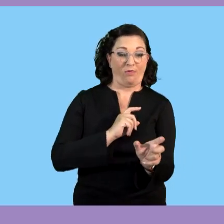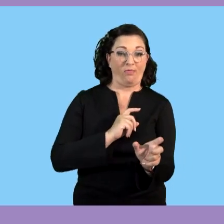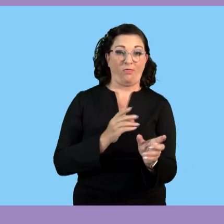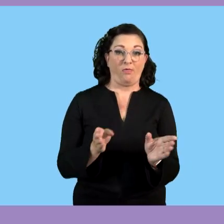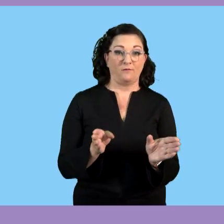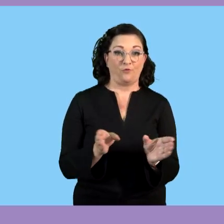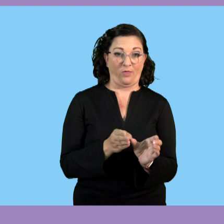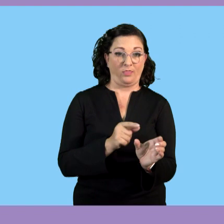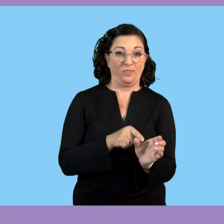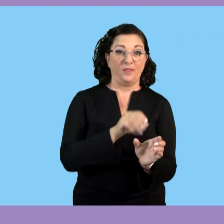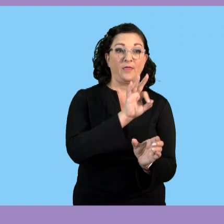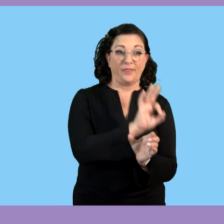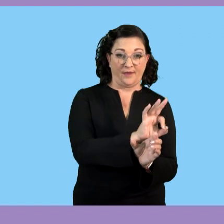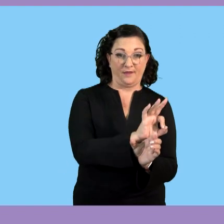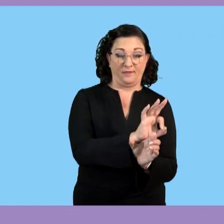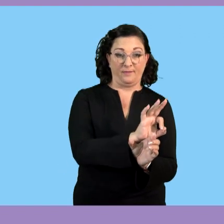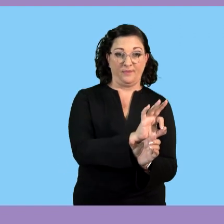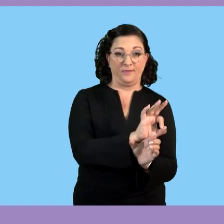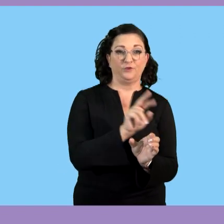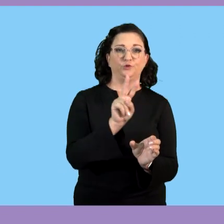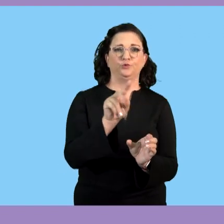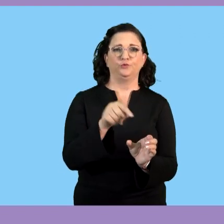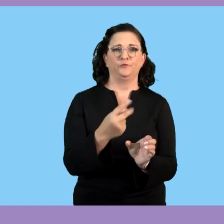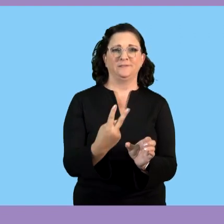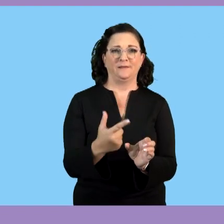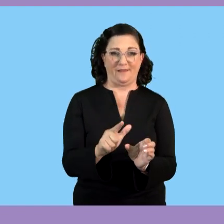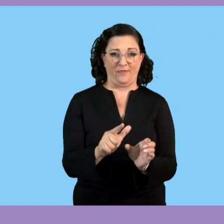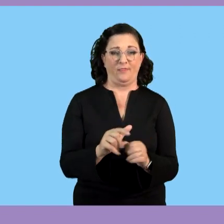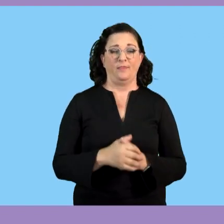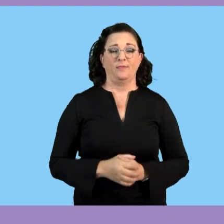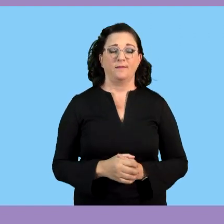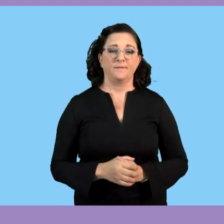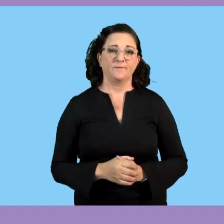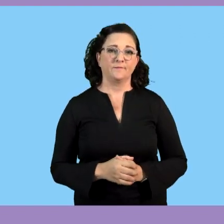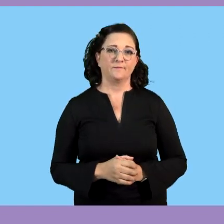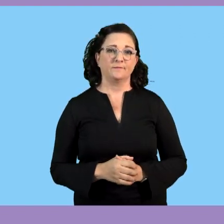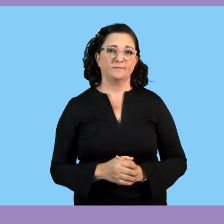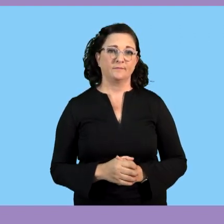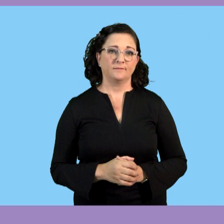this would be an example, 3 whole number and 2 out of 7.